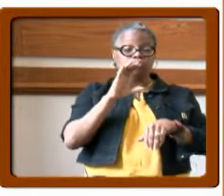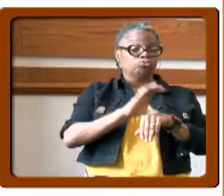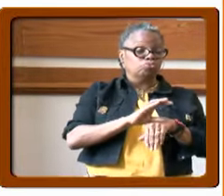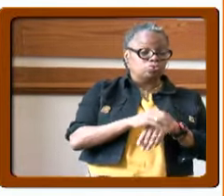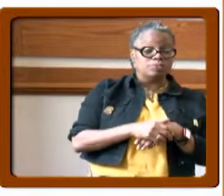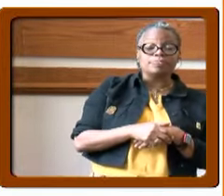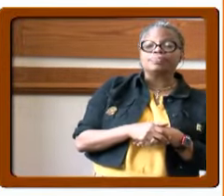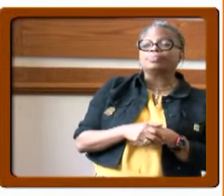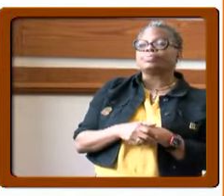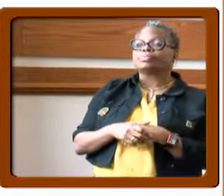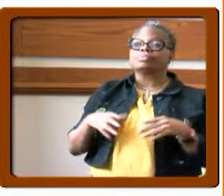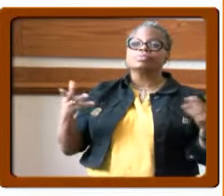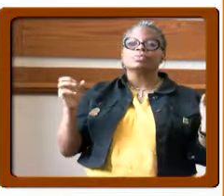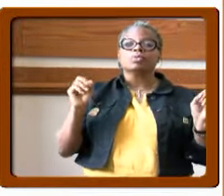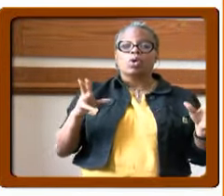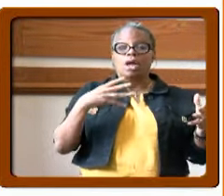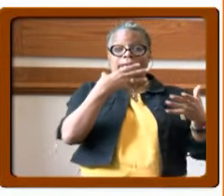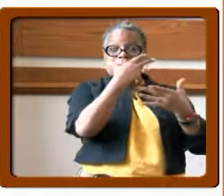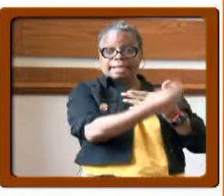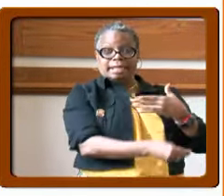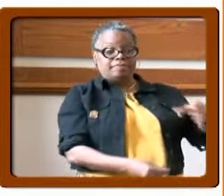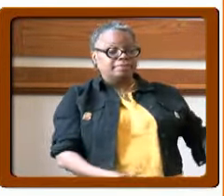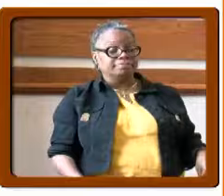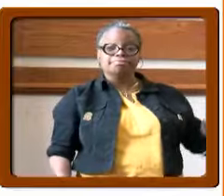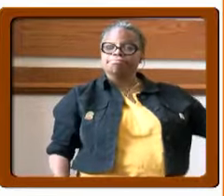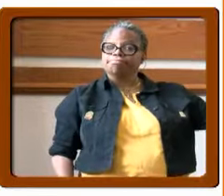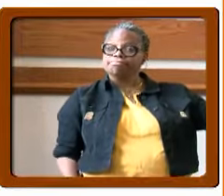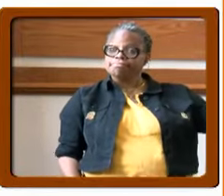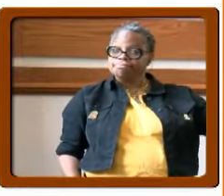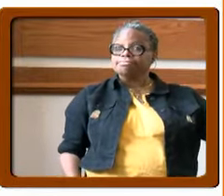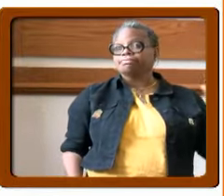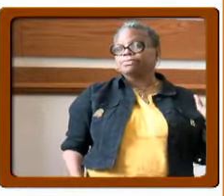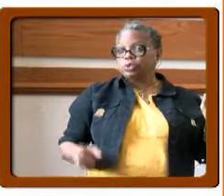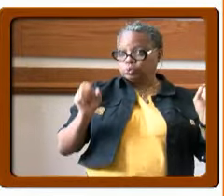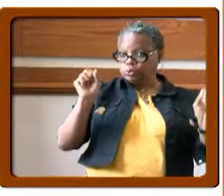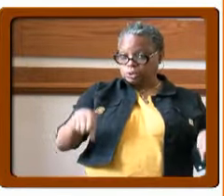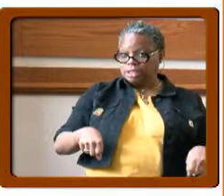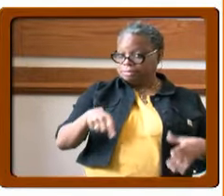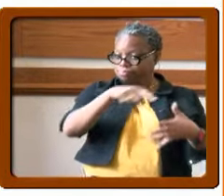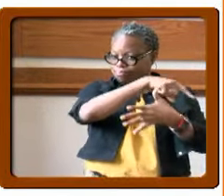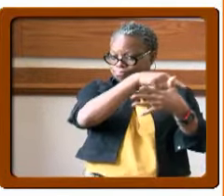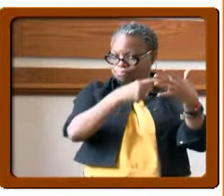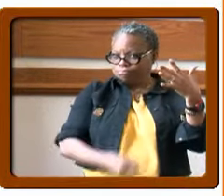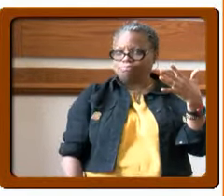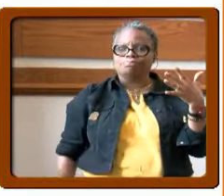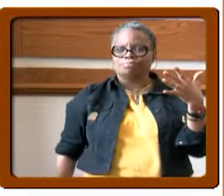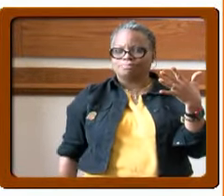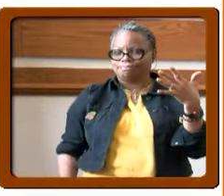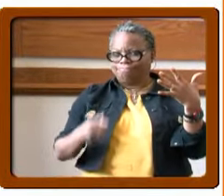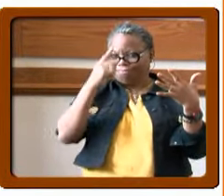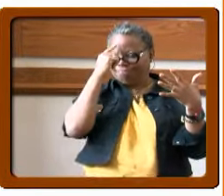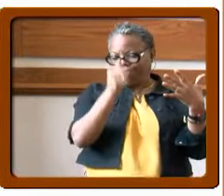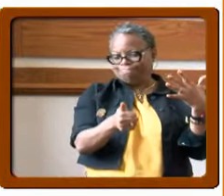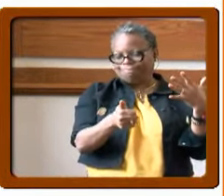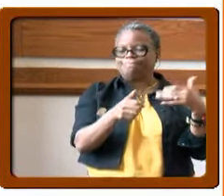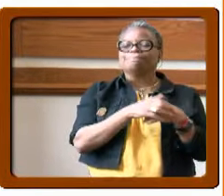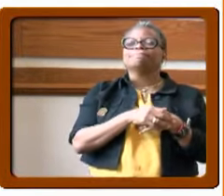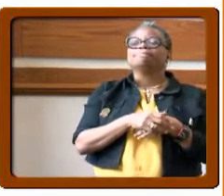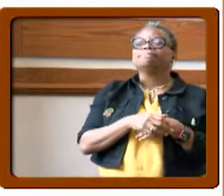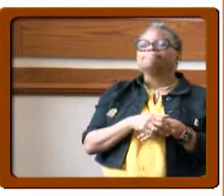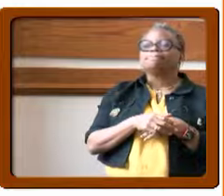church. Or on your way out, the ushers are standing there at the door and you can